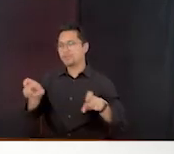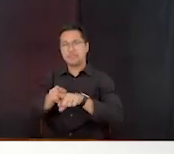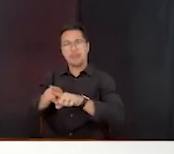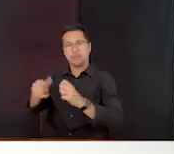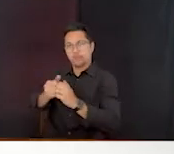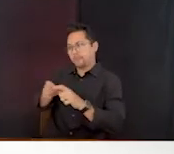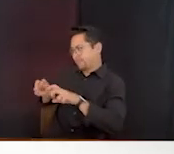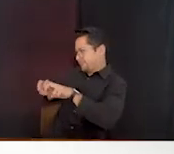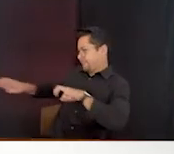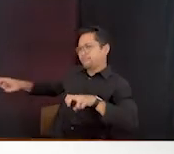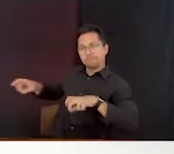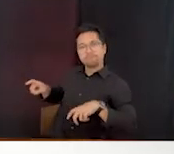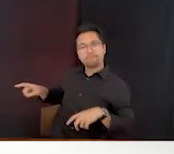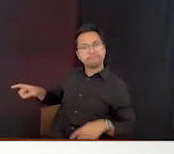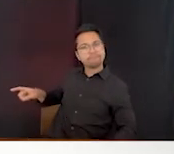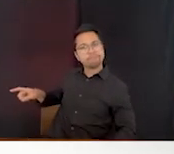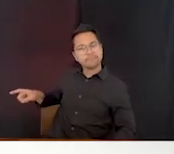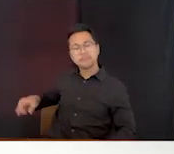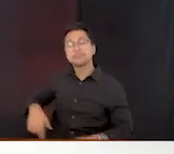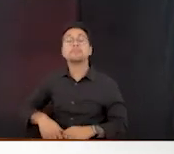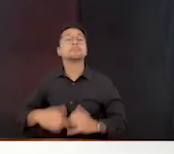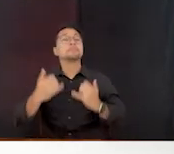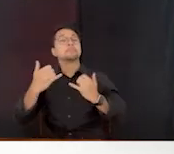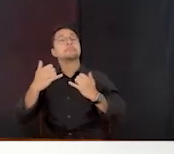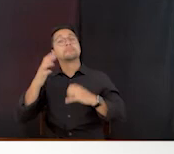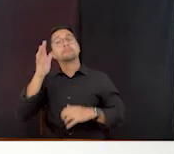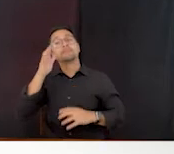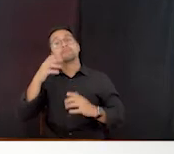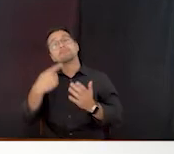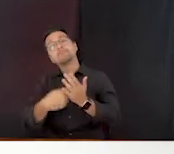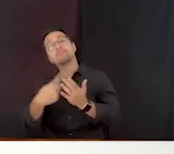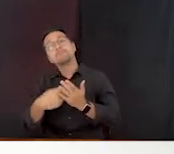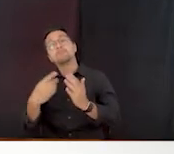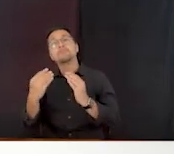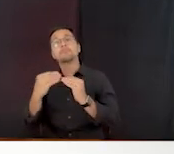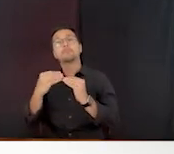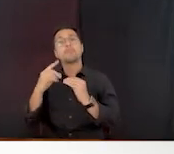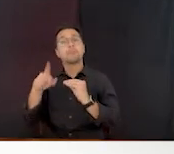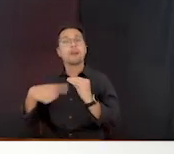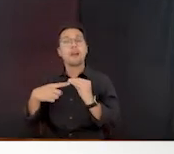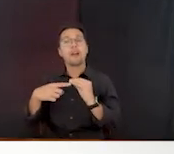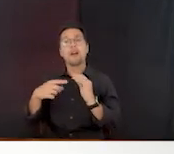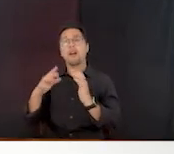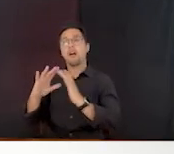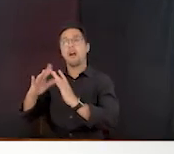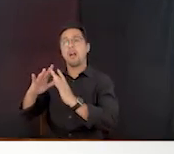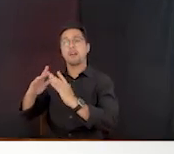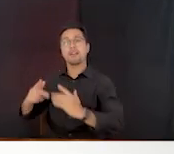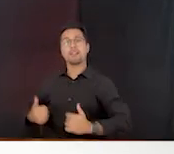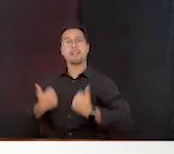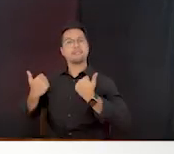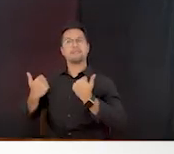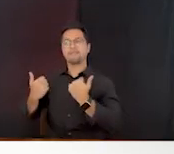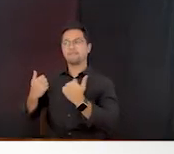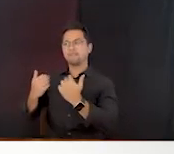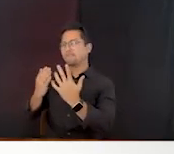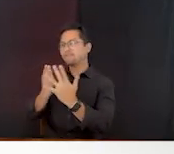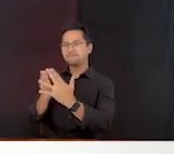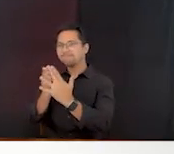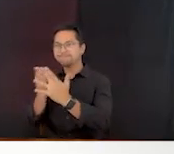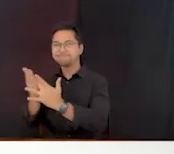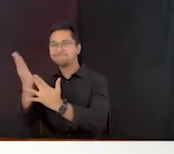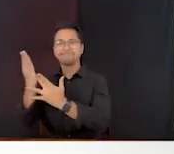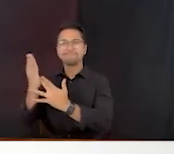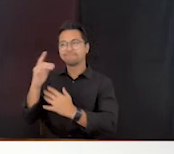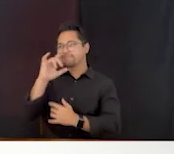panelists. So now we're going to talk a little bit more about navigating online life. And so this is both